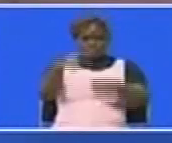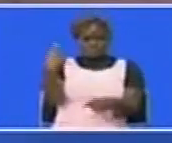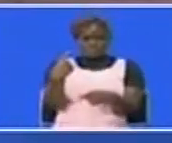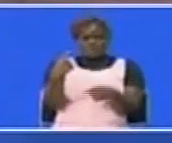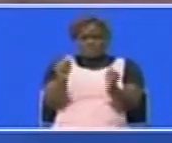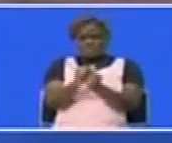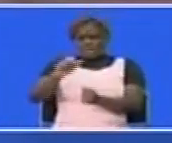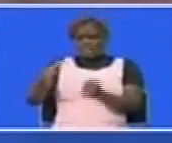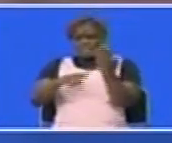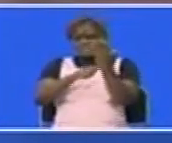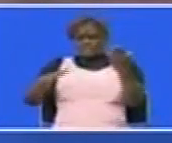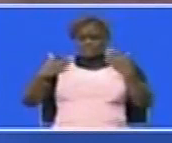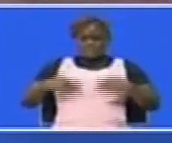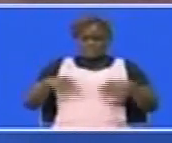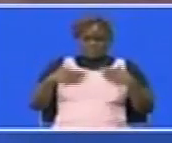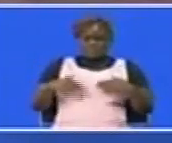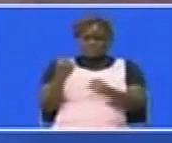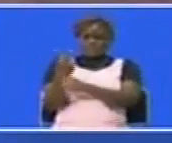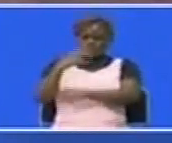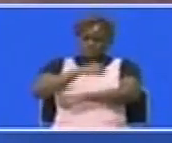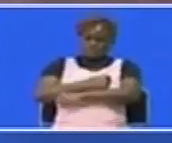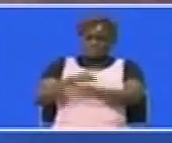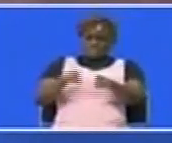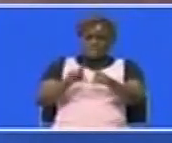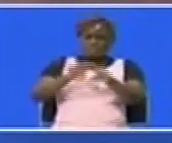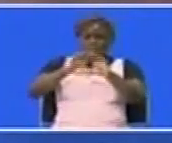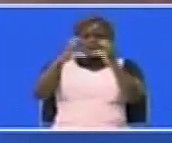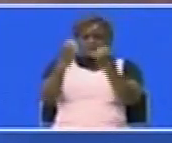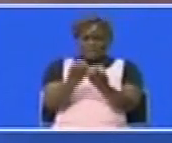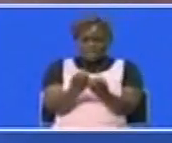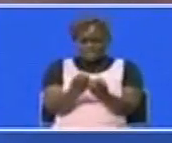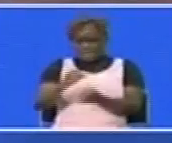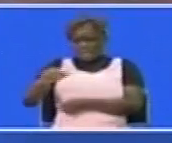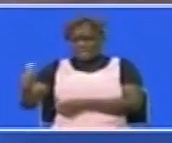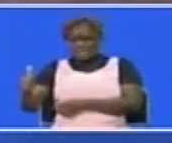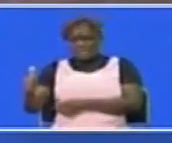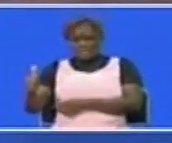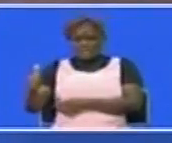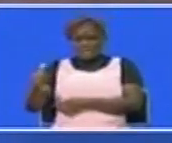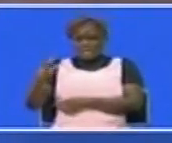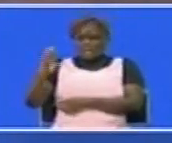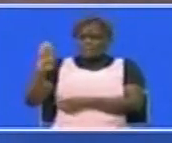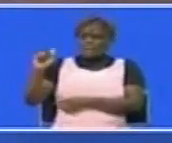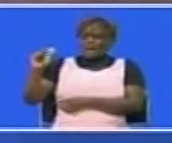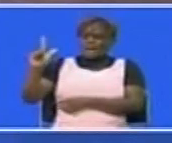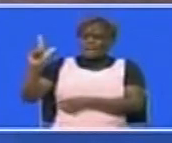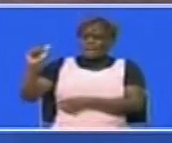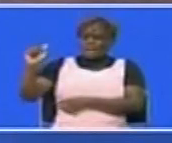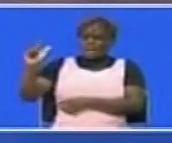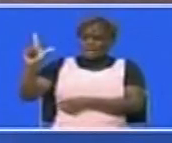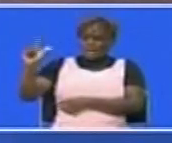Koth in secondary school games and was a classmate of mine in cabinet secretary Najib Balala.